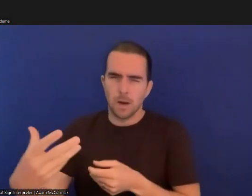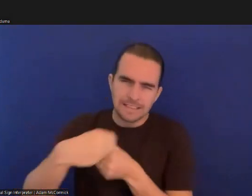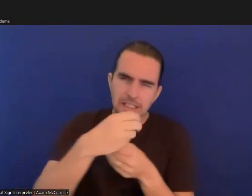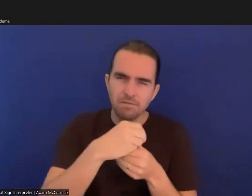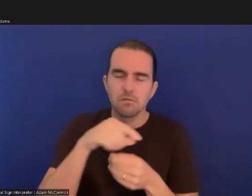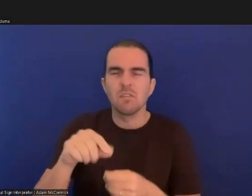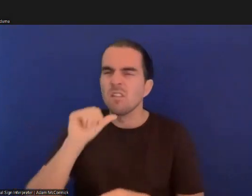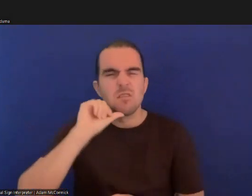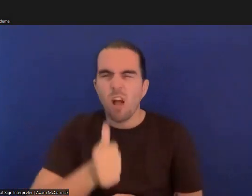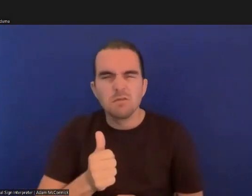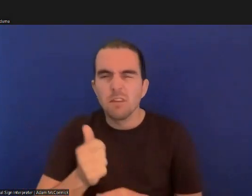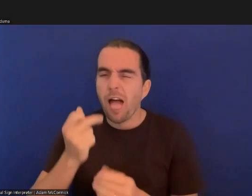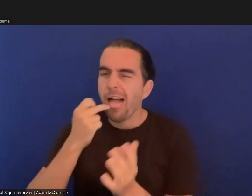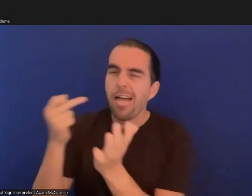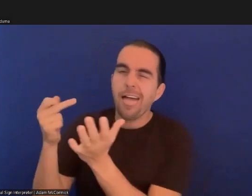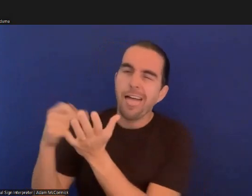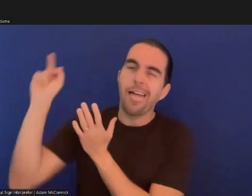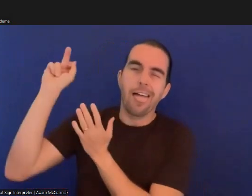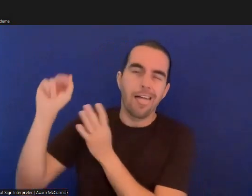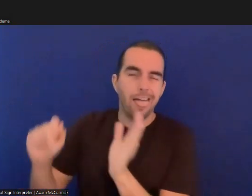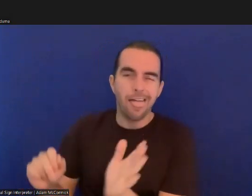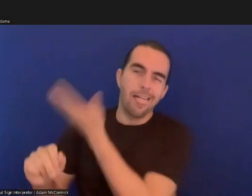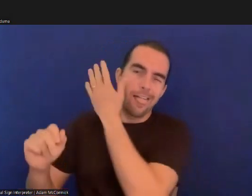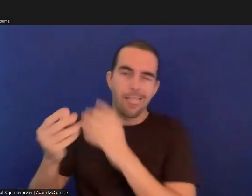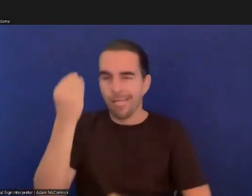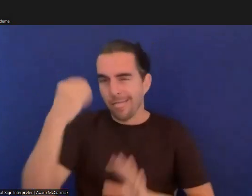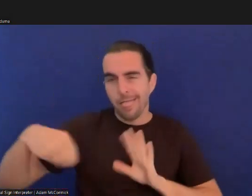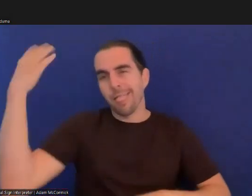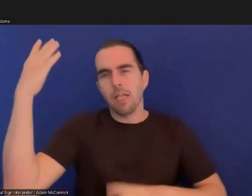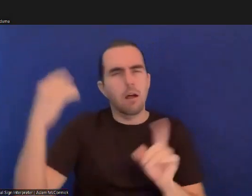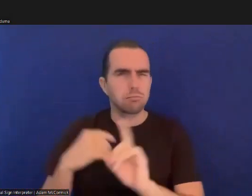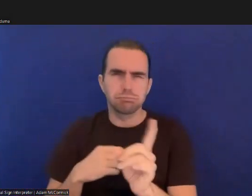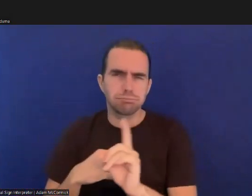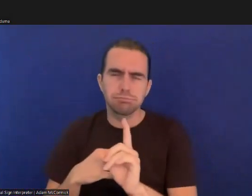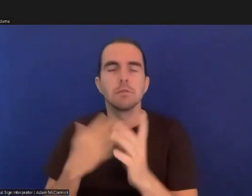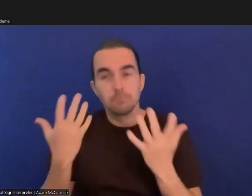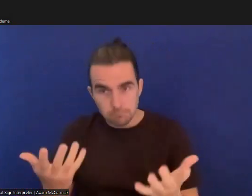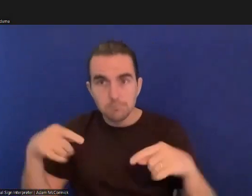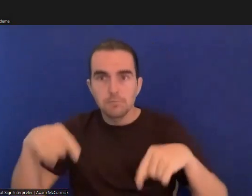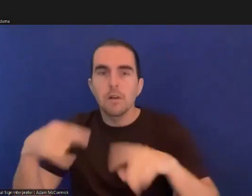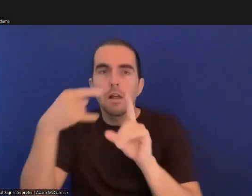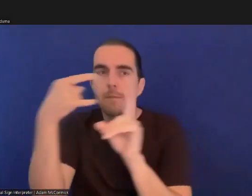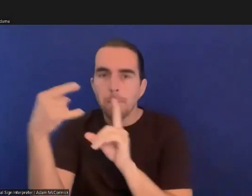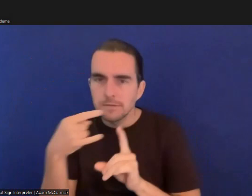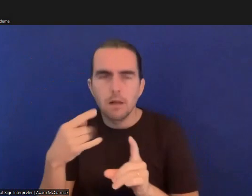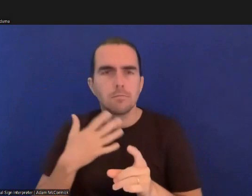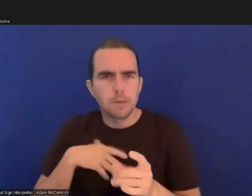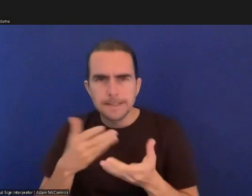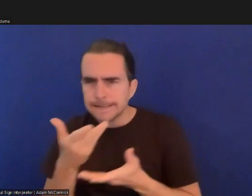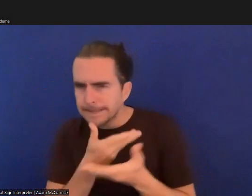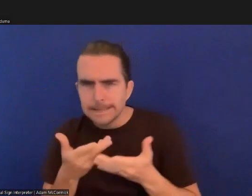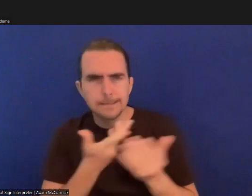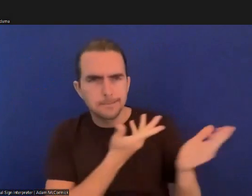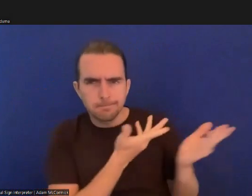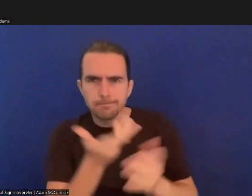also share practical insights in managing these mechanisms. In order to